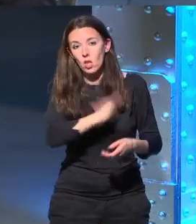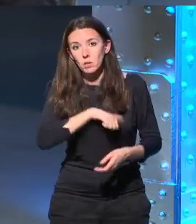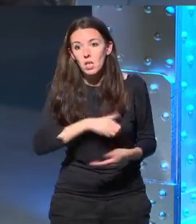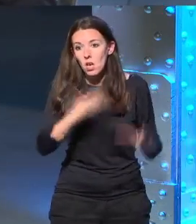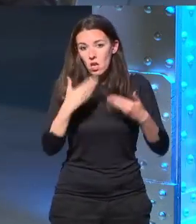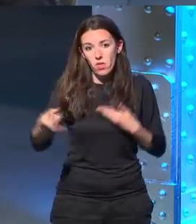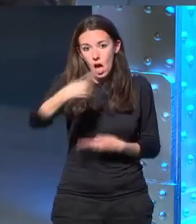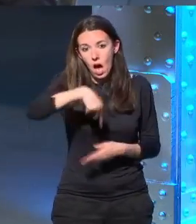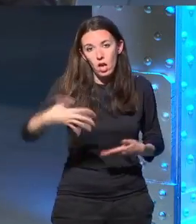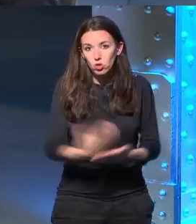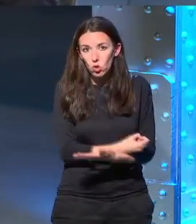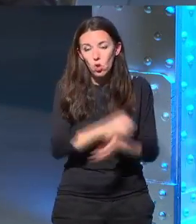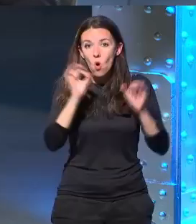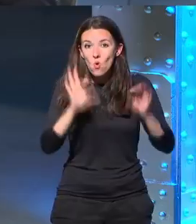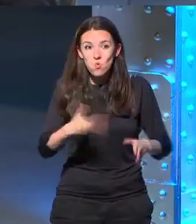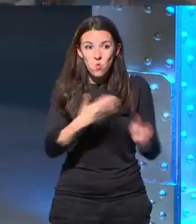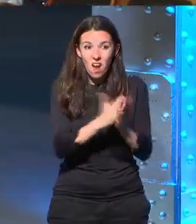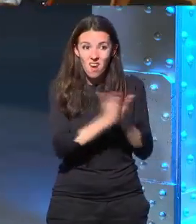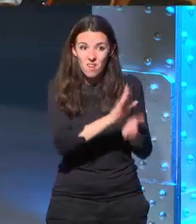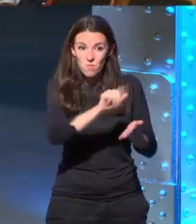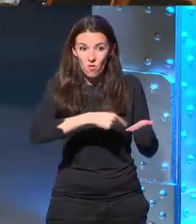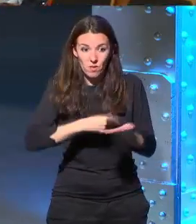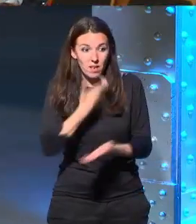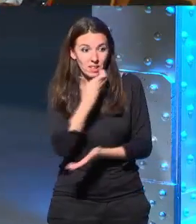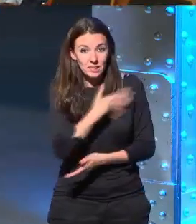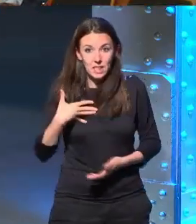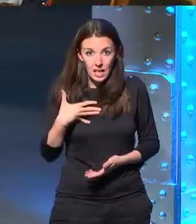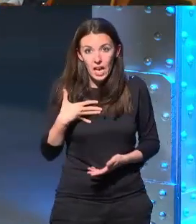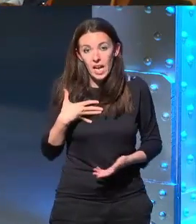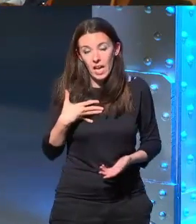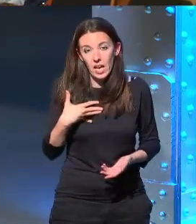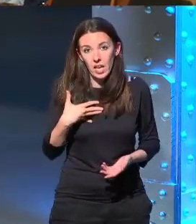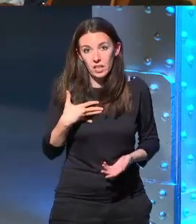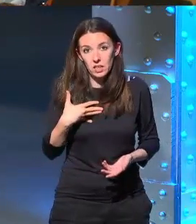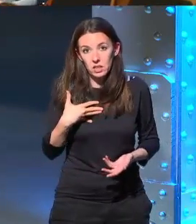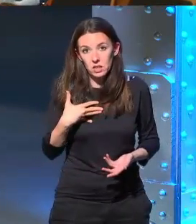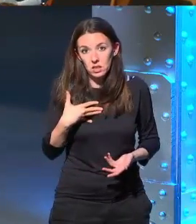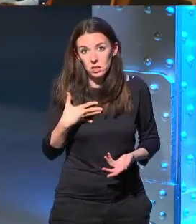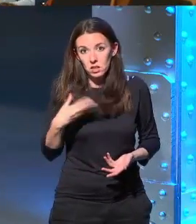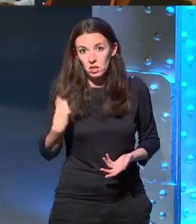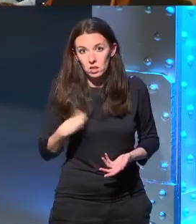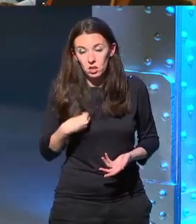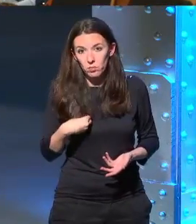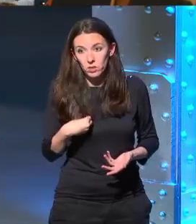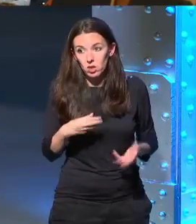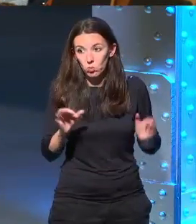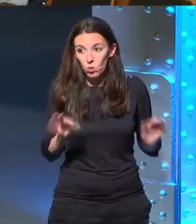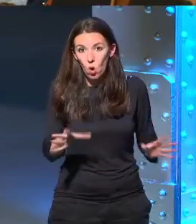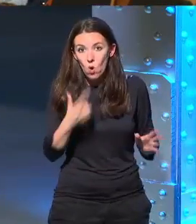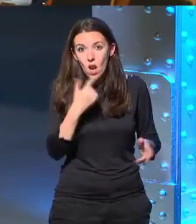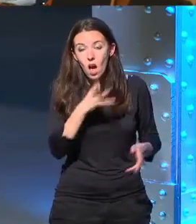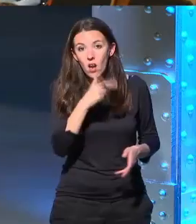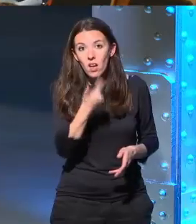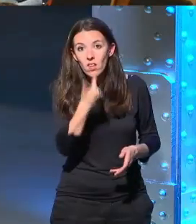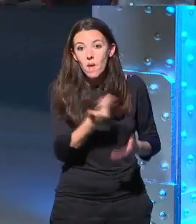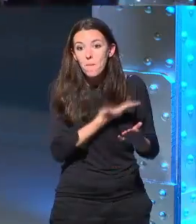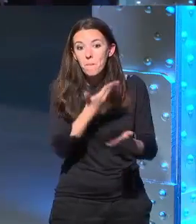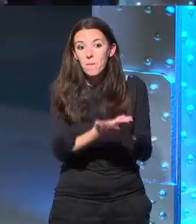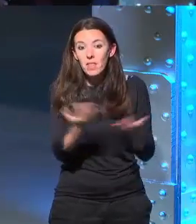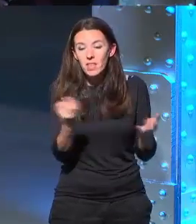a todos ustedes. Walter va a firmar libros para los que quieran y lo que les vamos a pedir